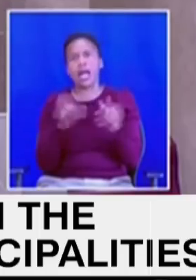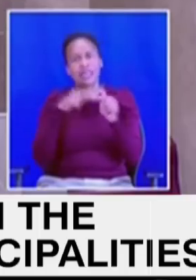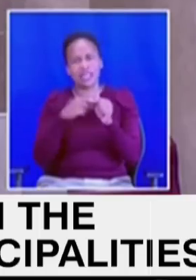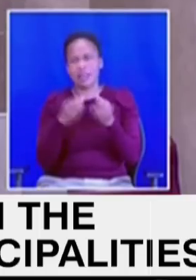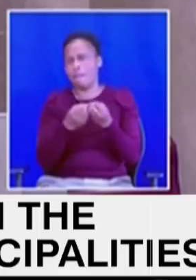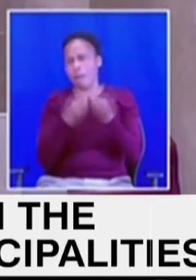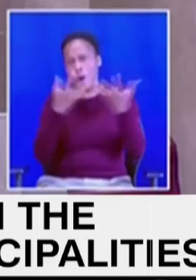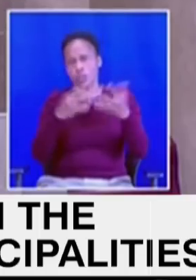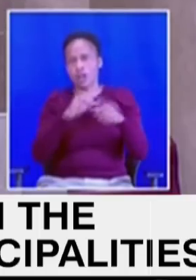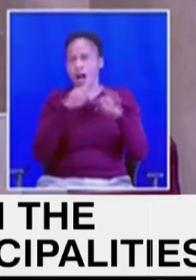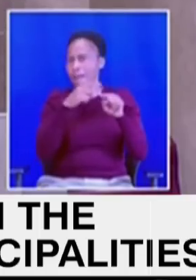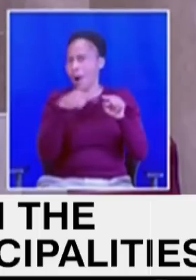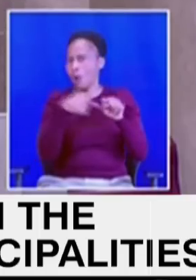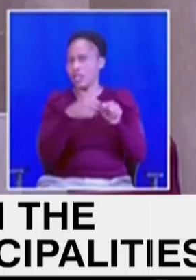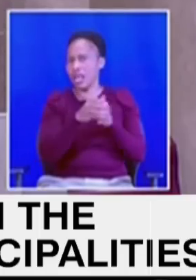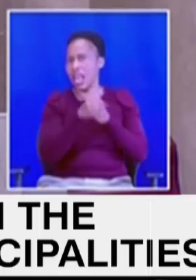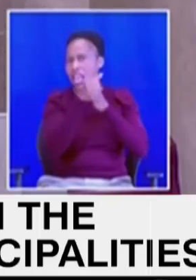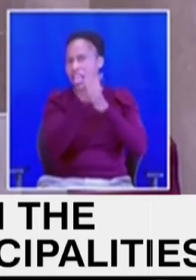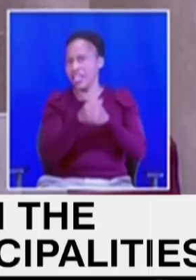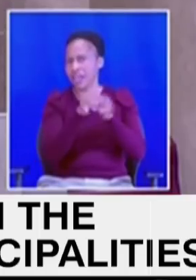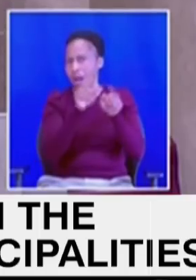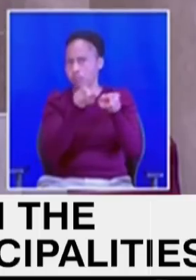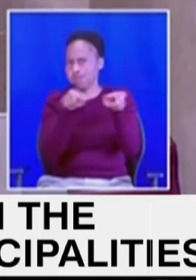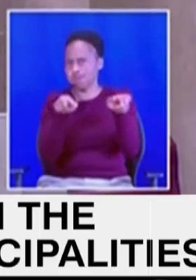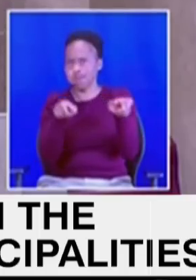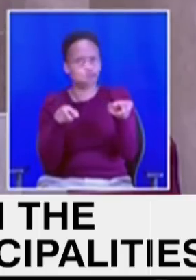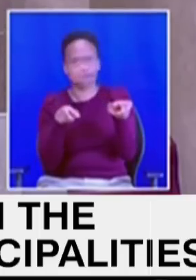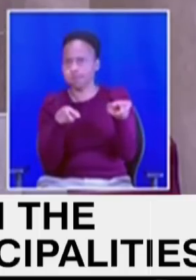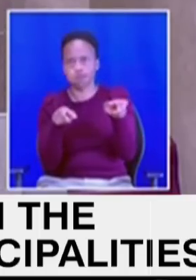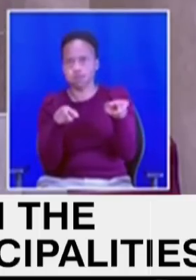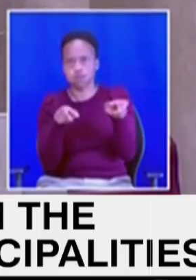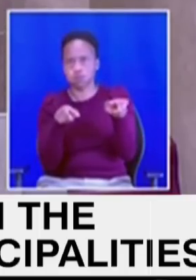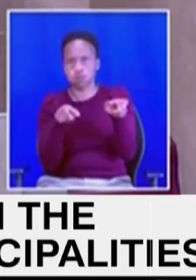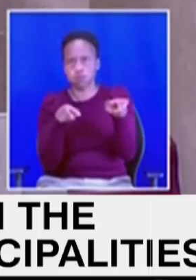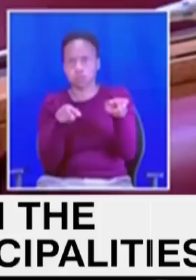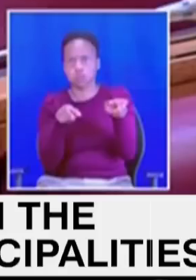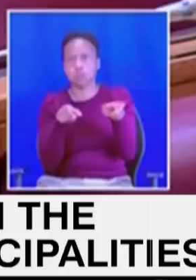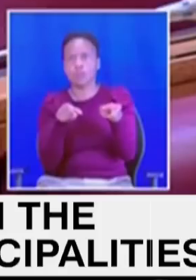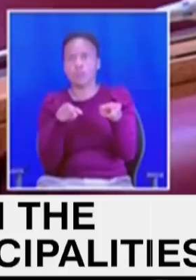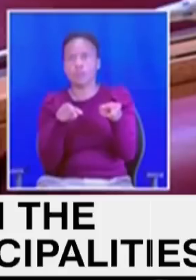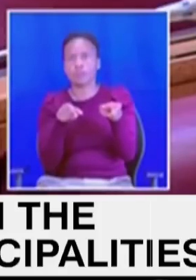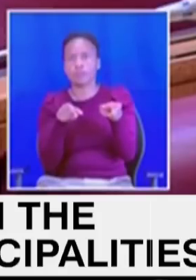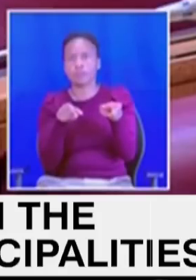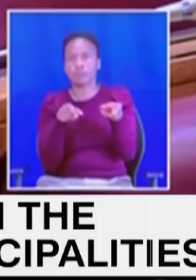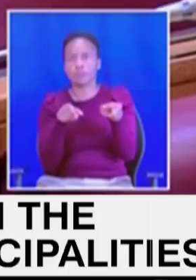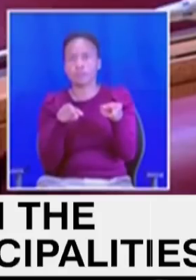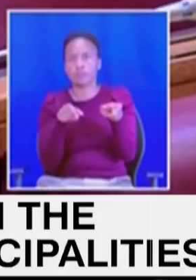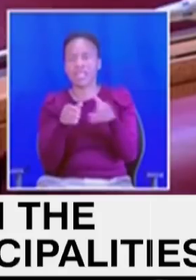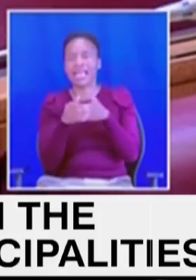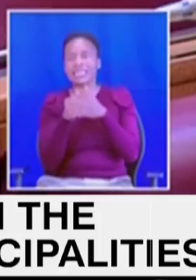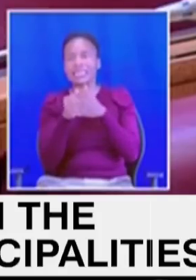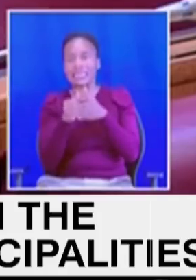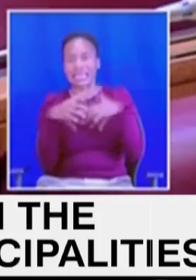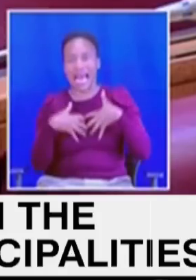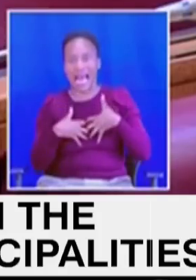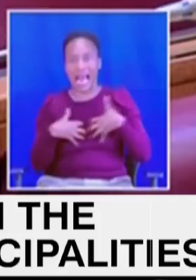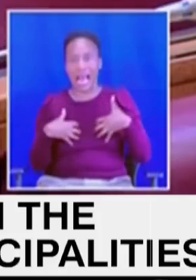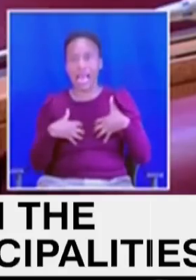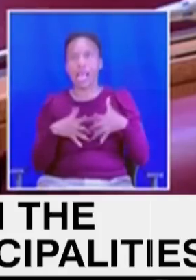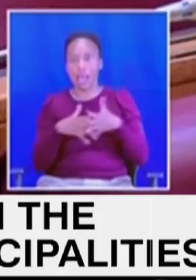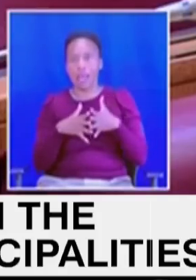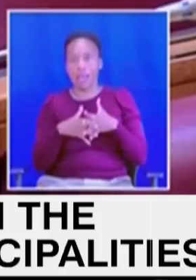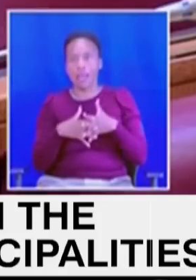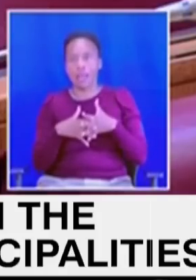leadership that creates distress in municipalities. In fact, the